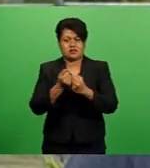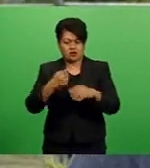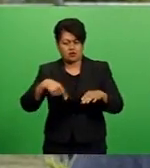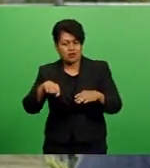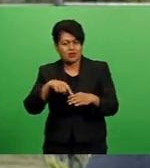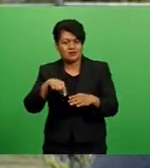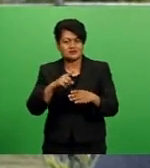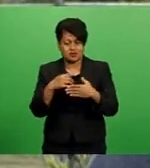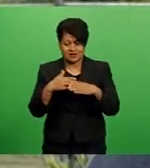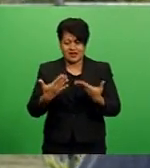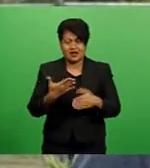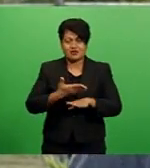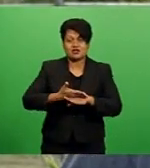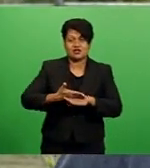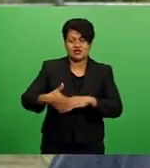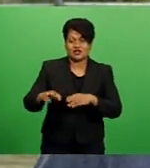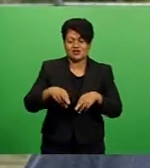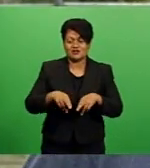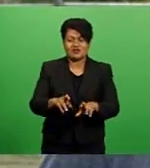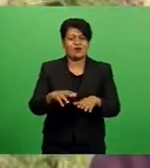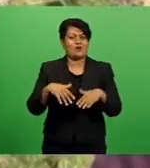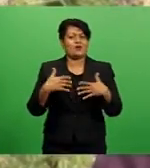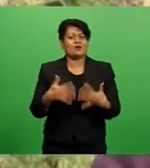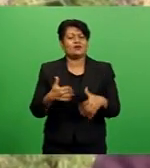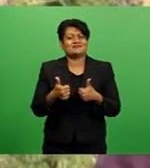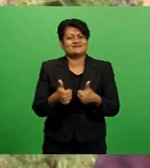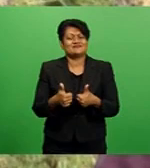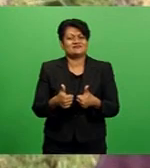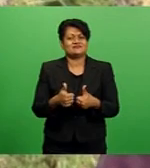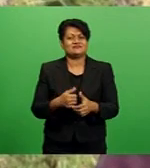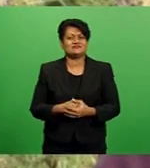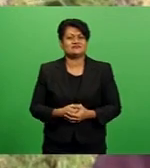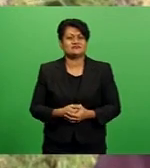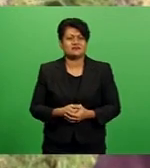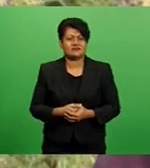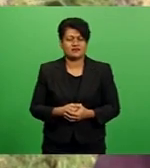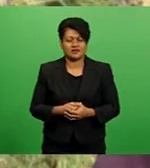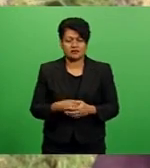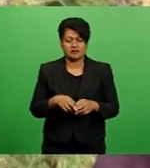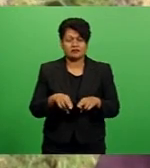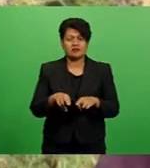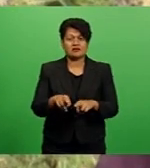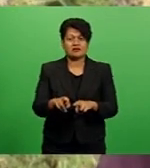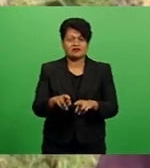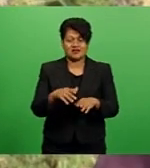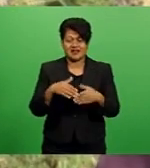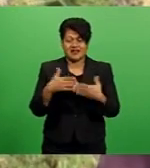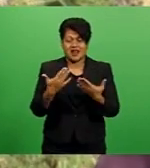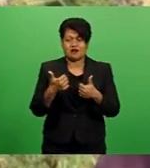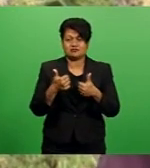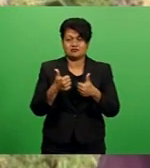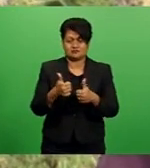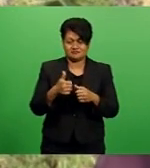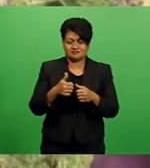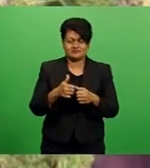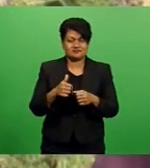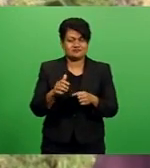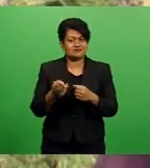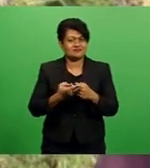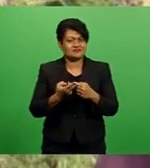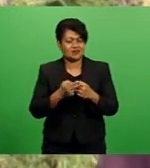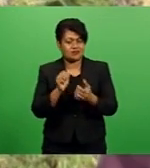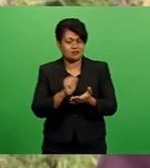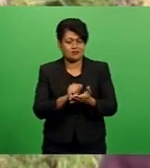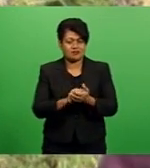this new road, it's helped us in many ways. With part of the Nosori Highlands Road now tar-sealed from the main junction